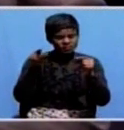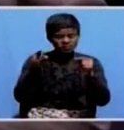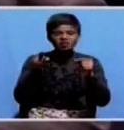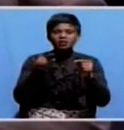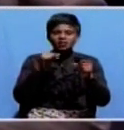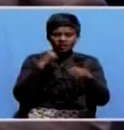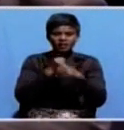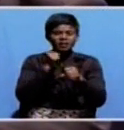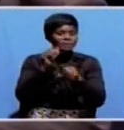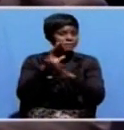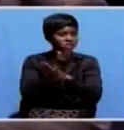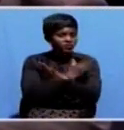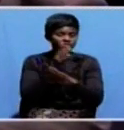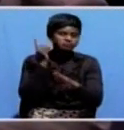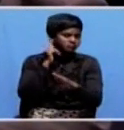of.